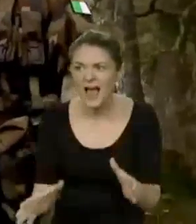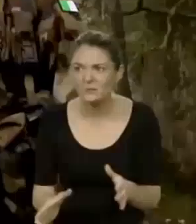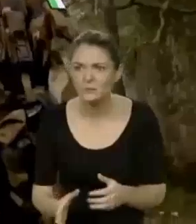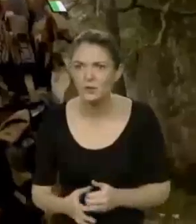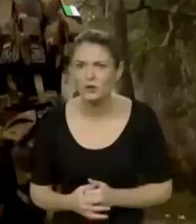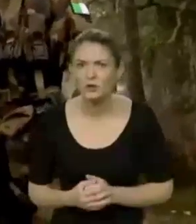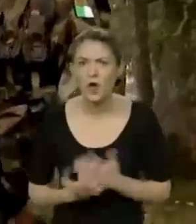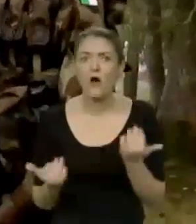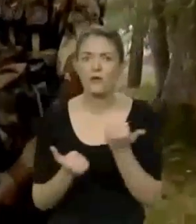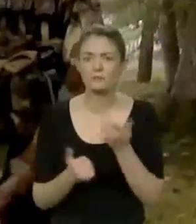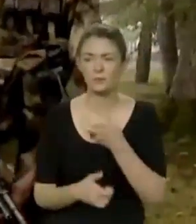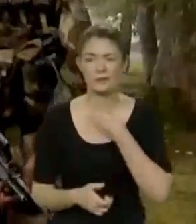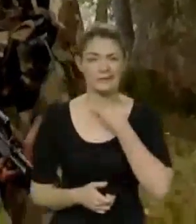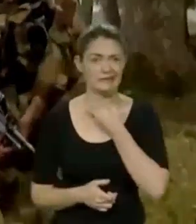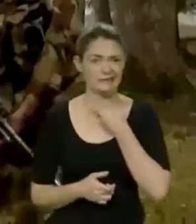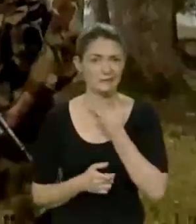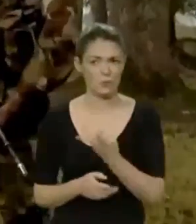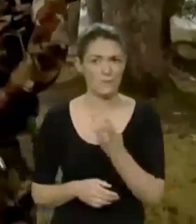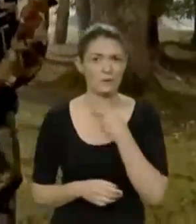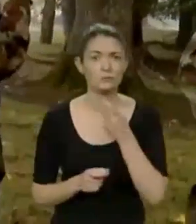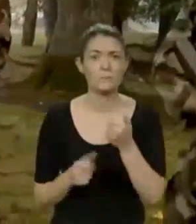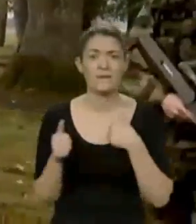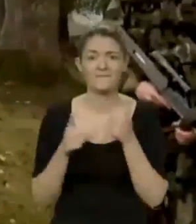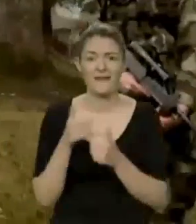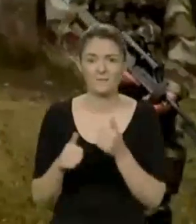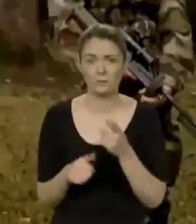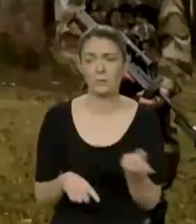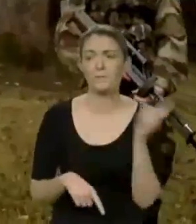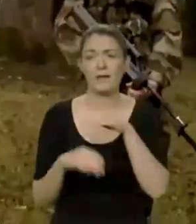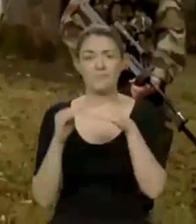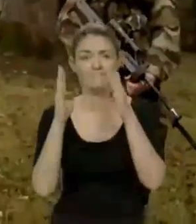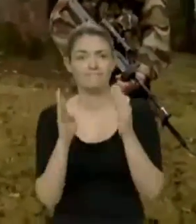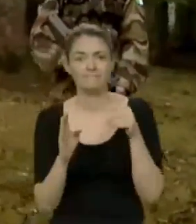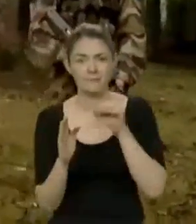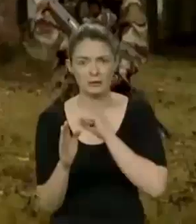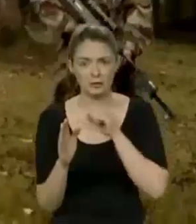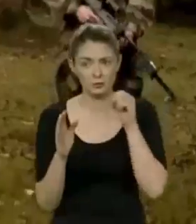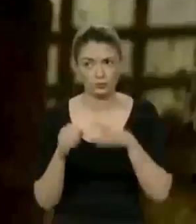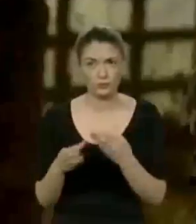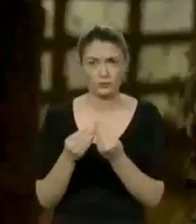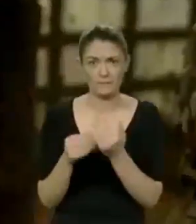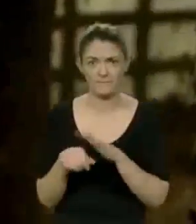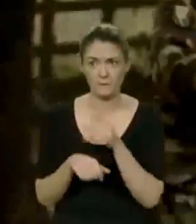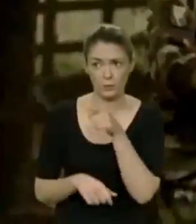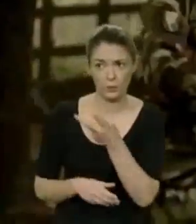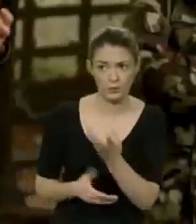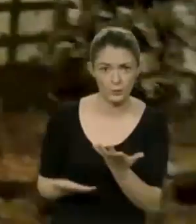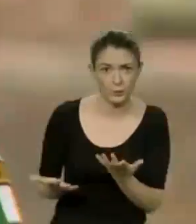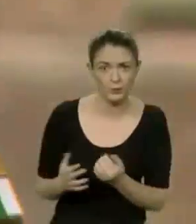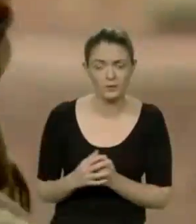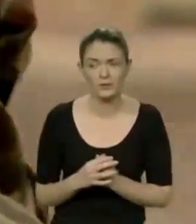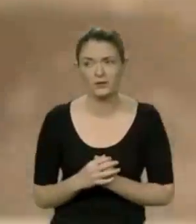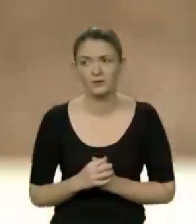he'll be hoarse. He'll be hoarse. Do me a favour, will you? When you go back to the village tonight, make sure something is dropped for you, will you? Warface, let's